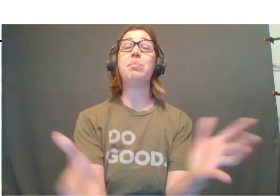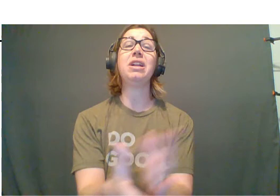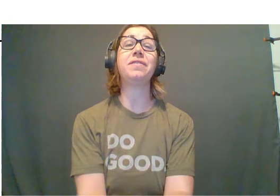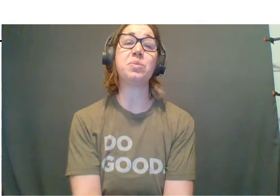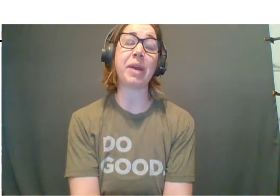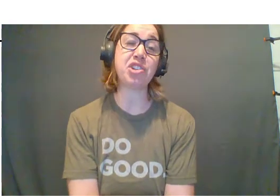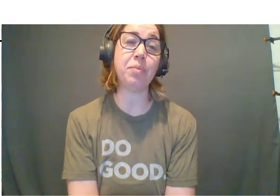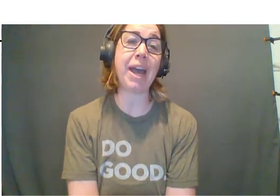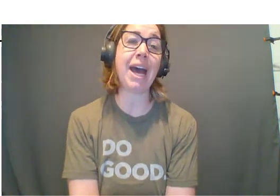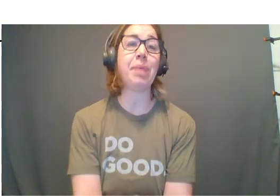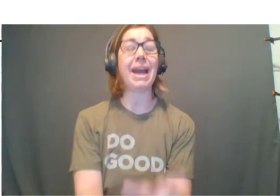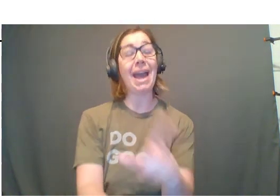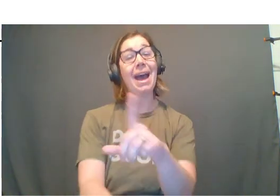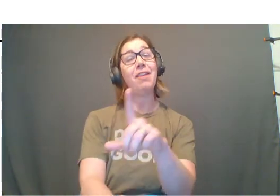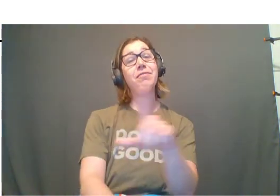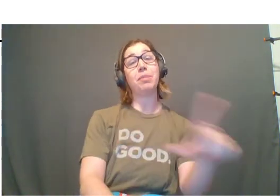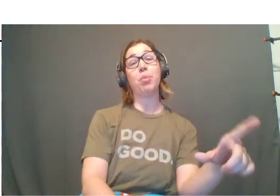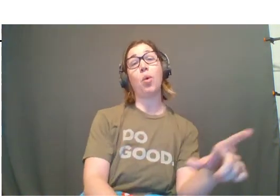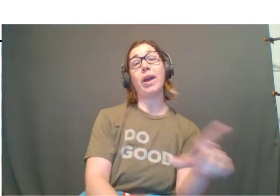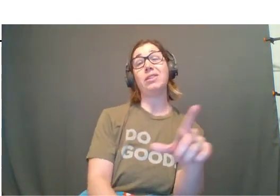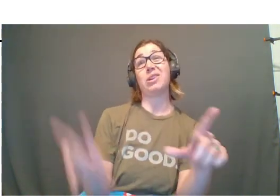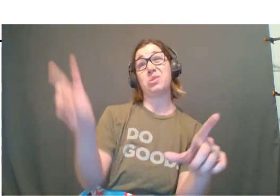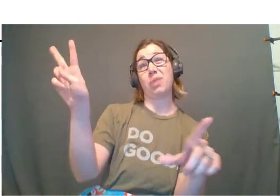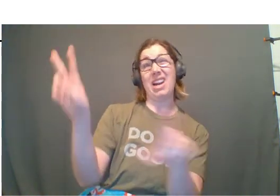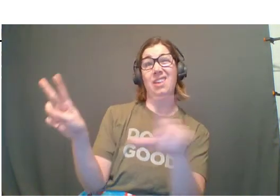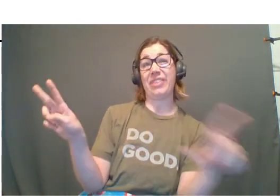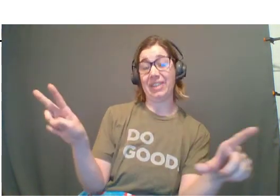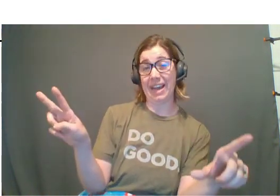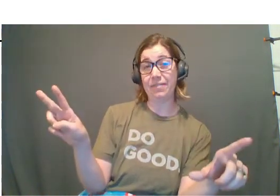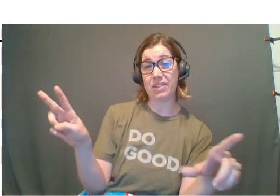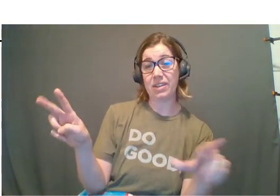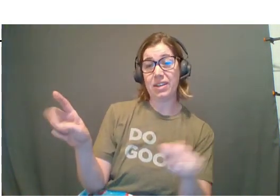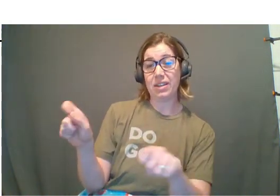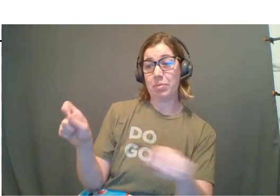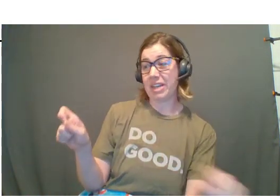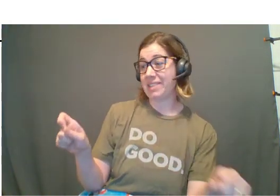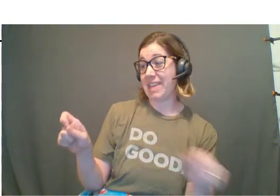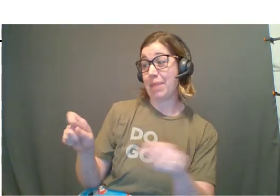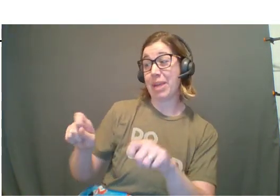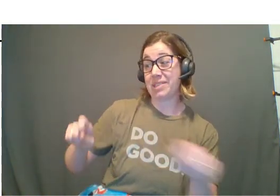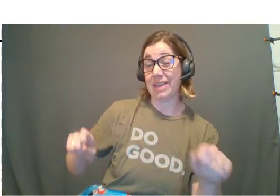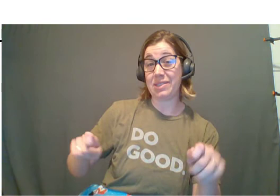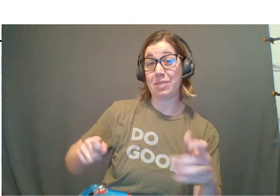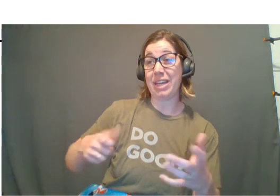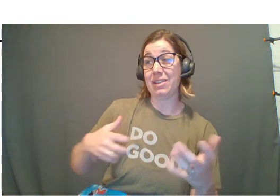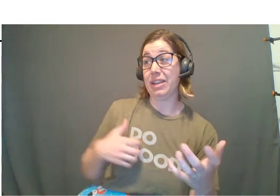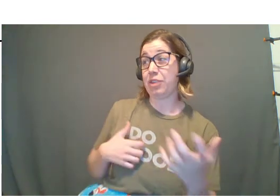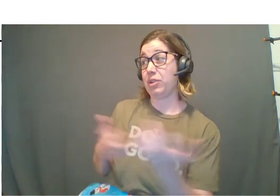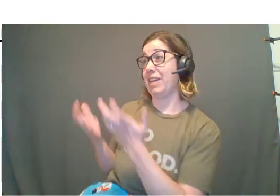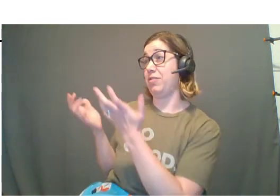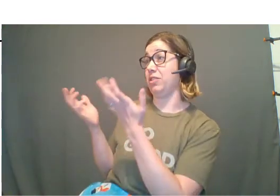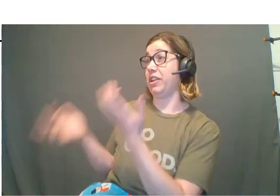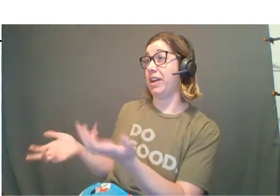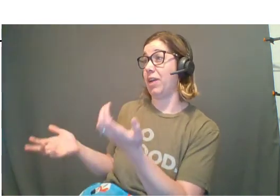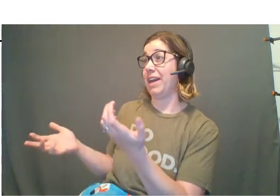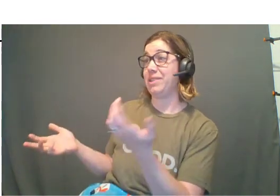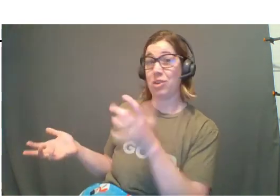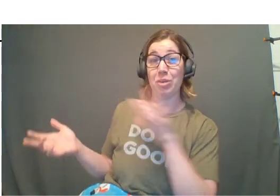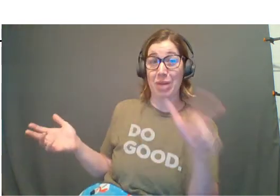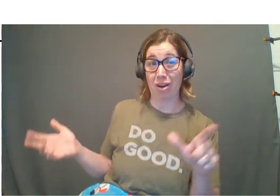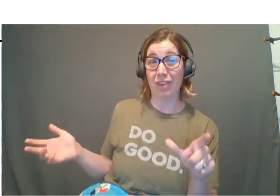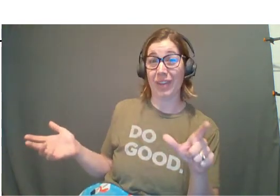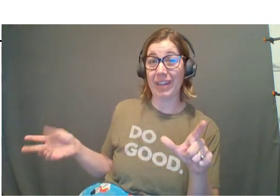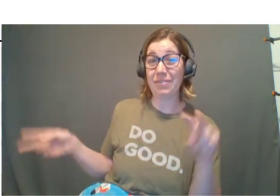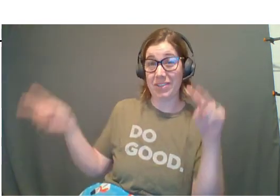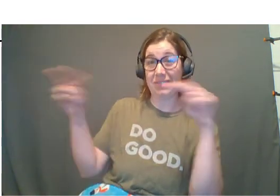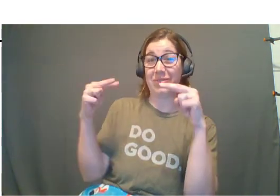an example of the spatial map. I have the boy looks right on the left because that makes sense to me. Literally, if you're looking right, you